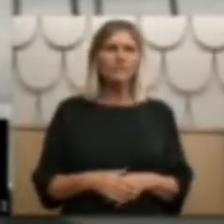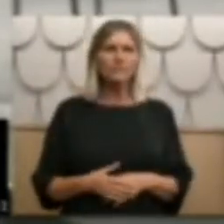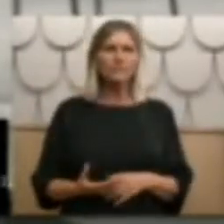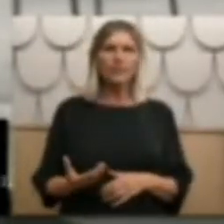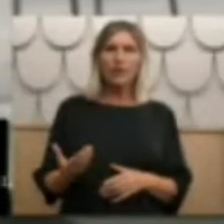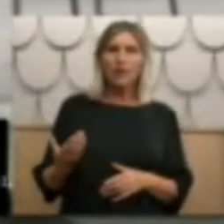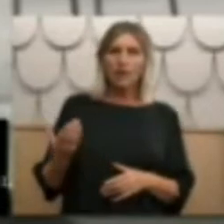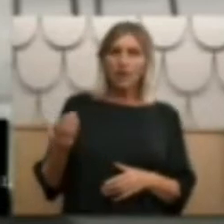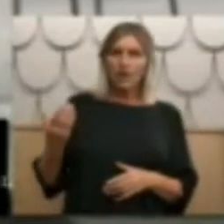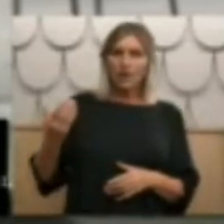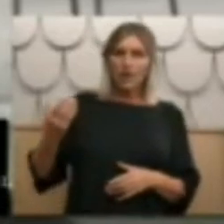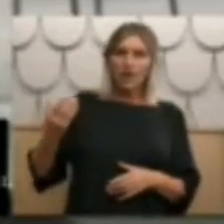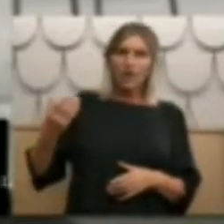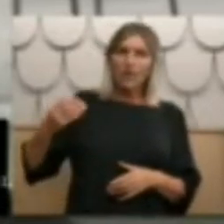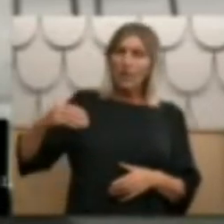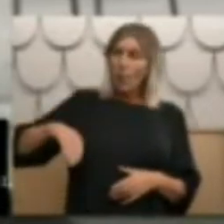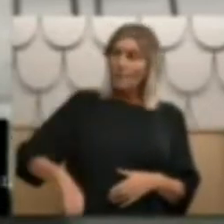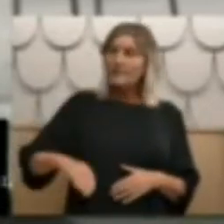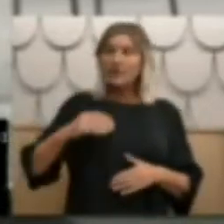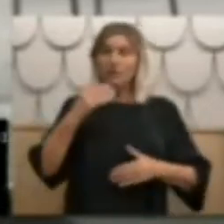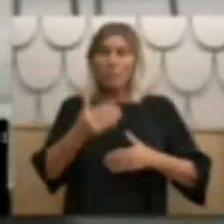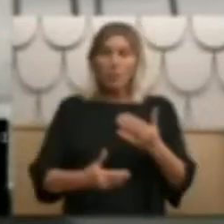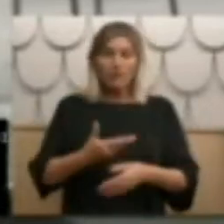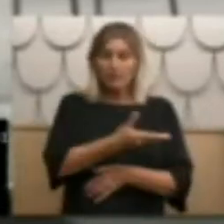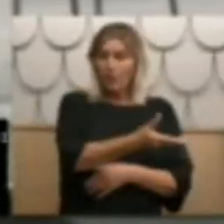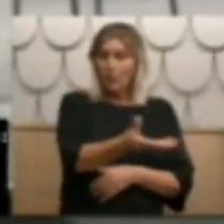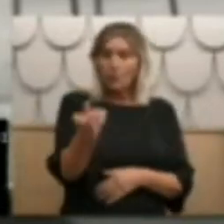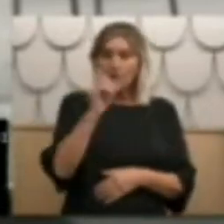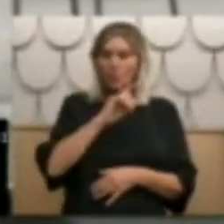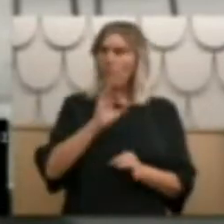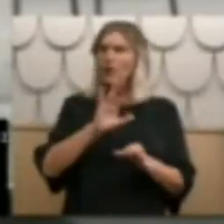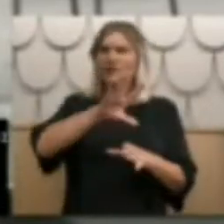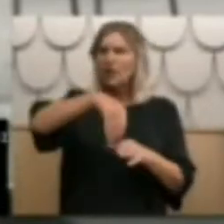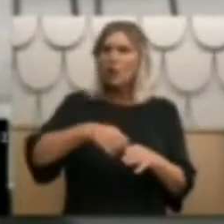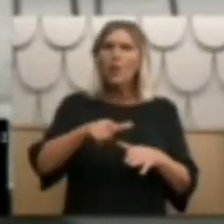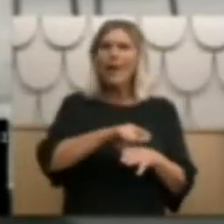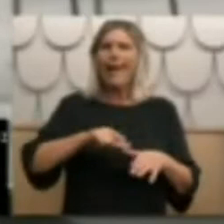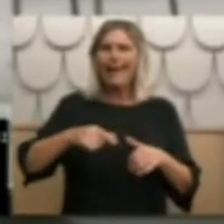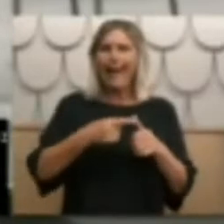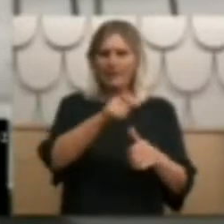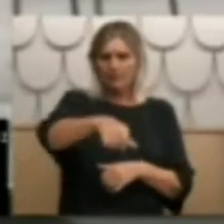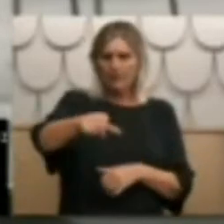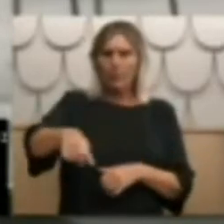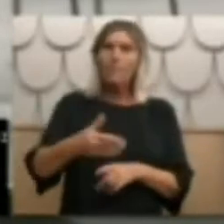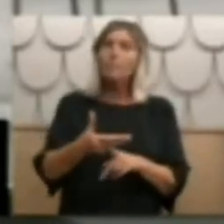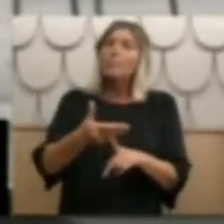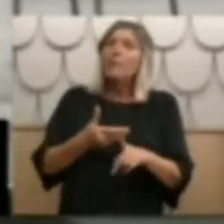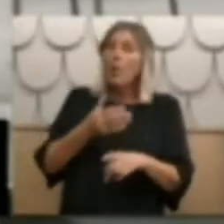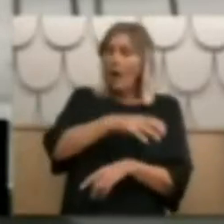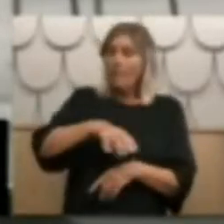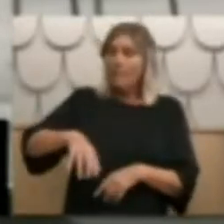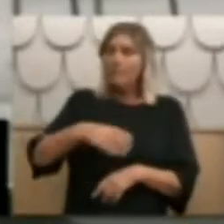other than Lake Alice to this point, is that the Crown Law Office and its client government departments have been fact